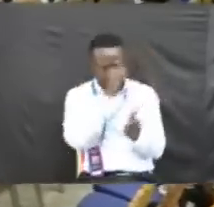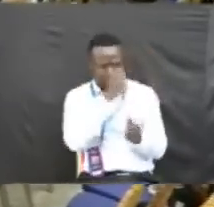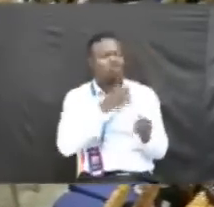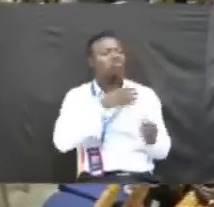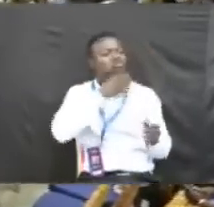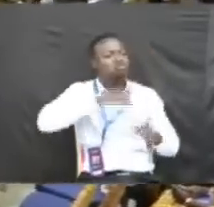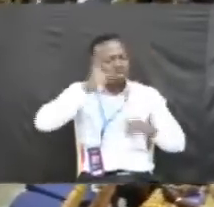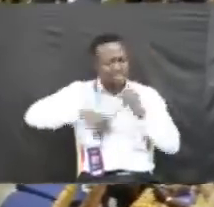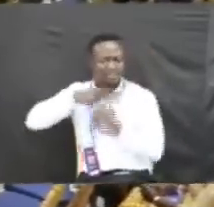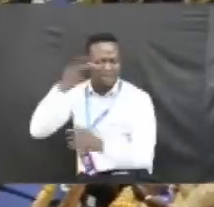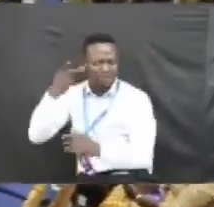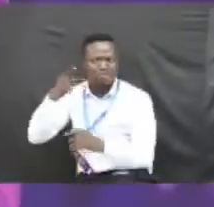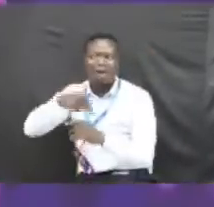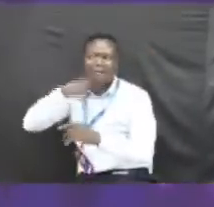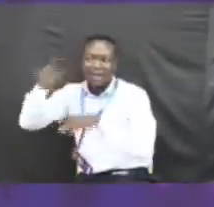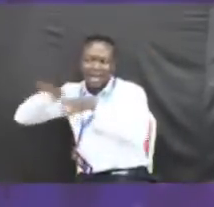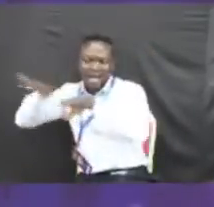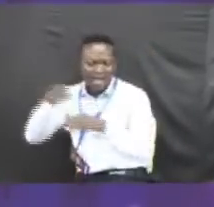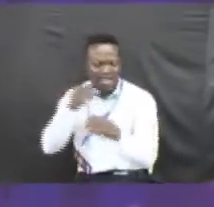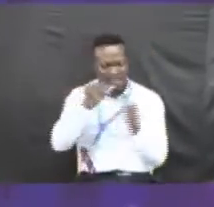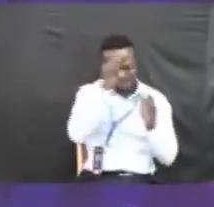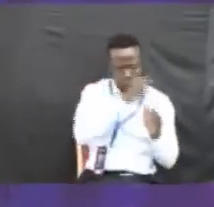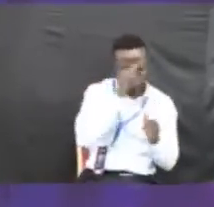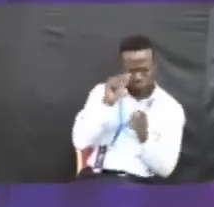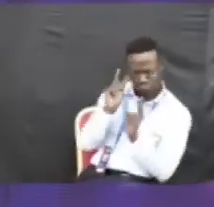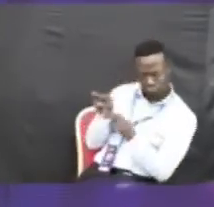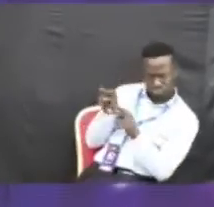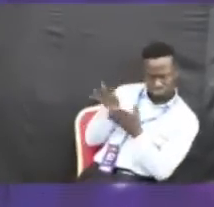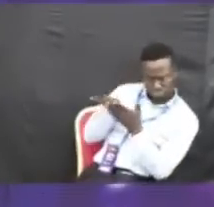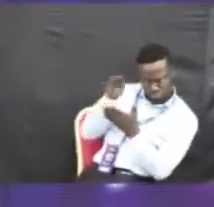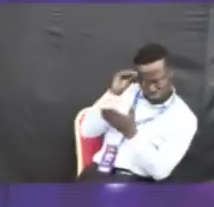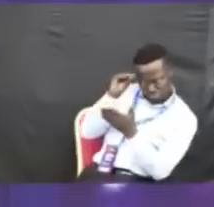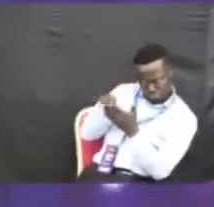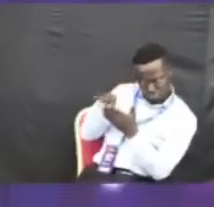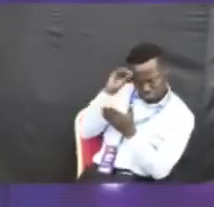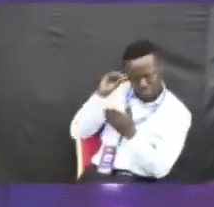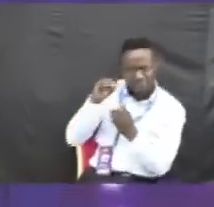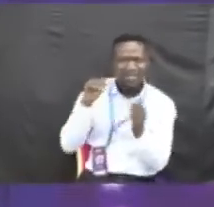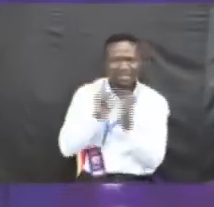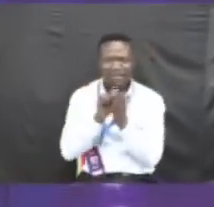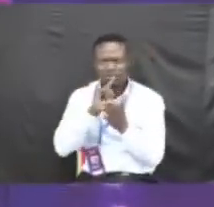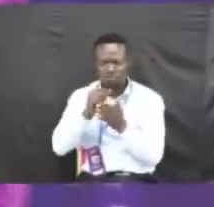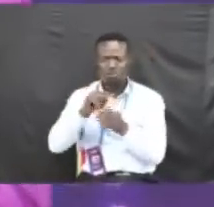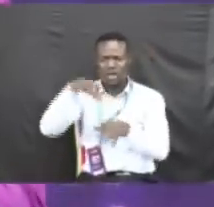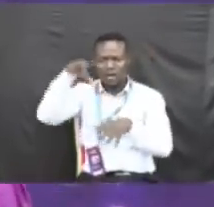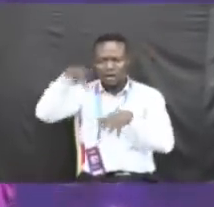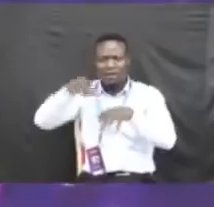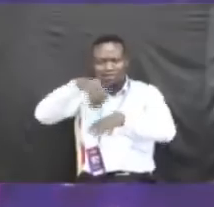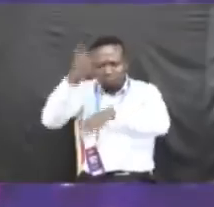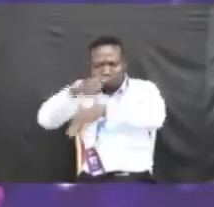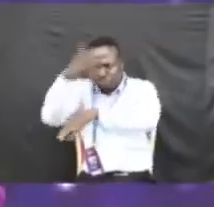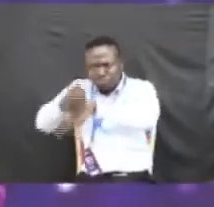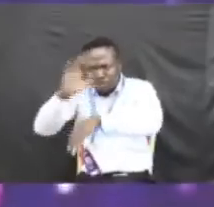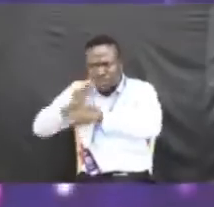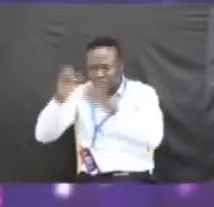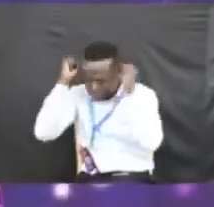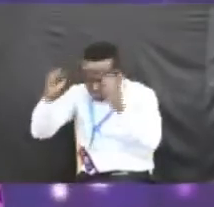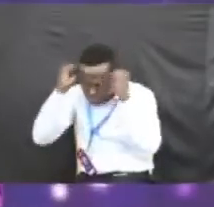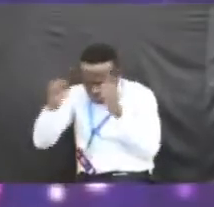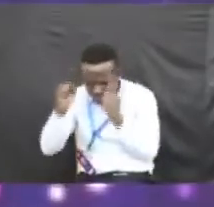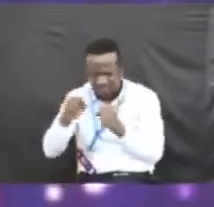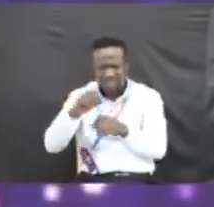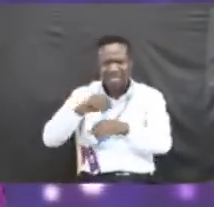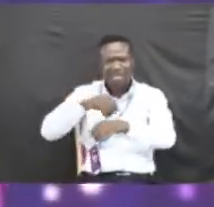learning lessons. lessons of taking church planting seriously, lessons of taking